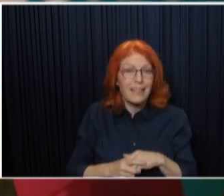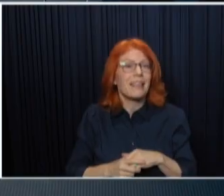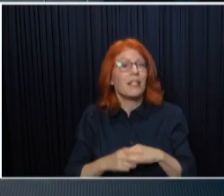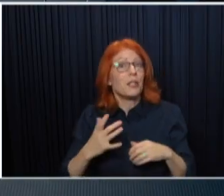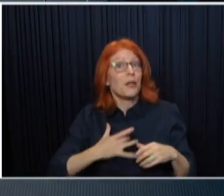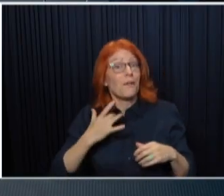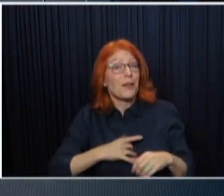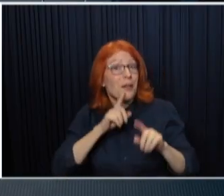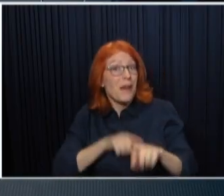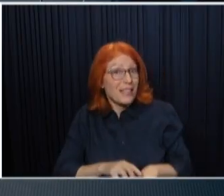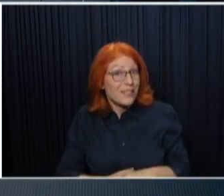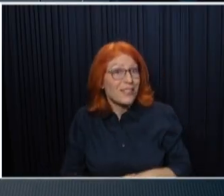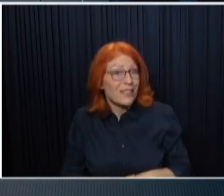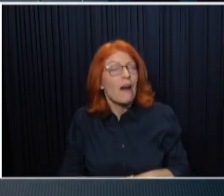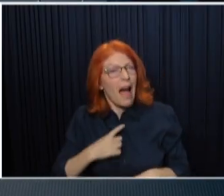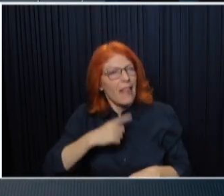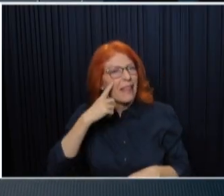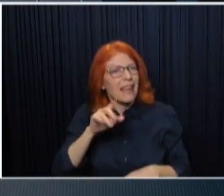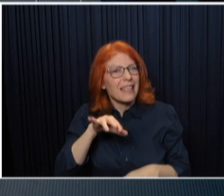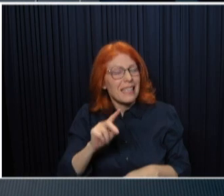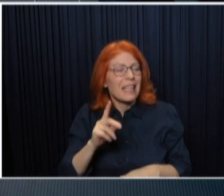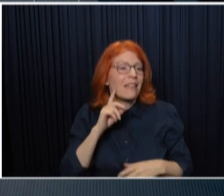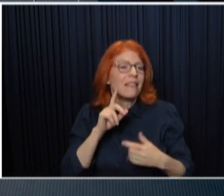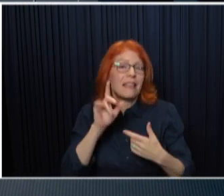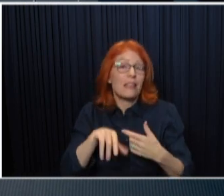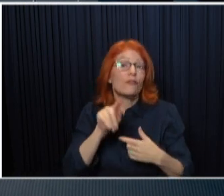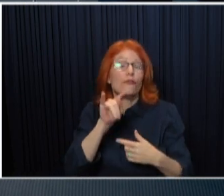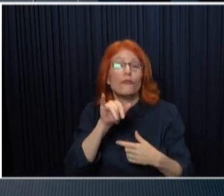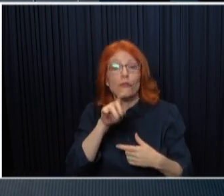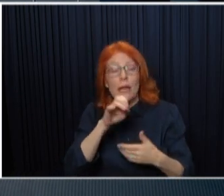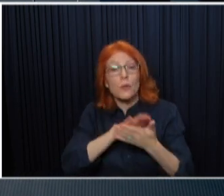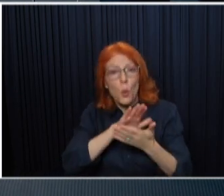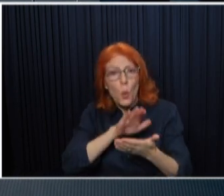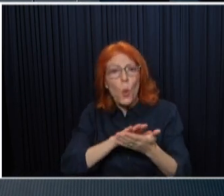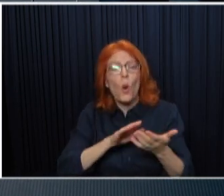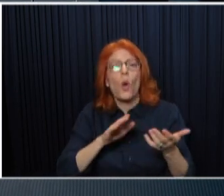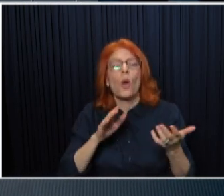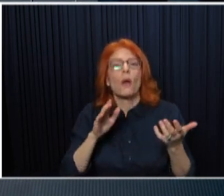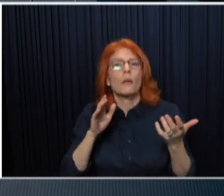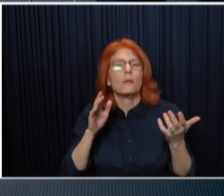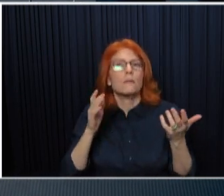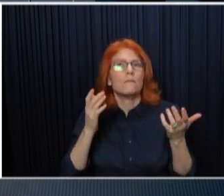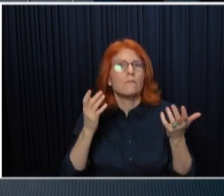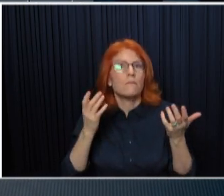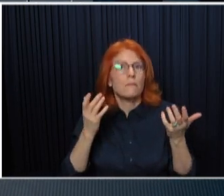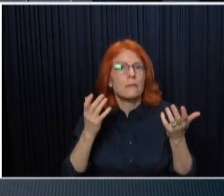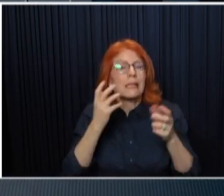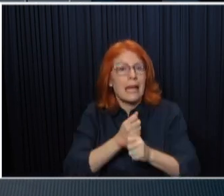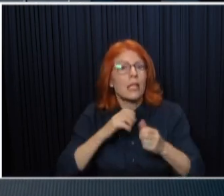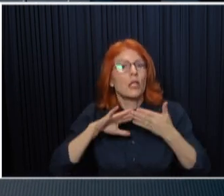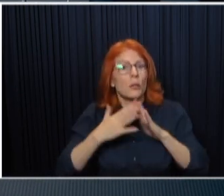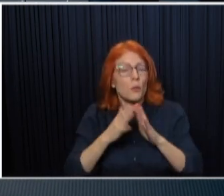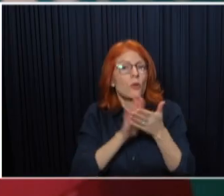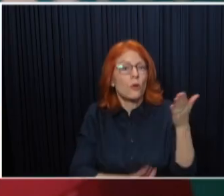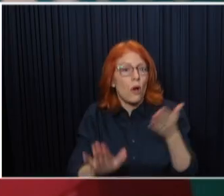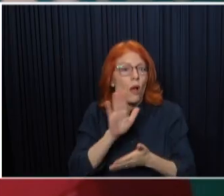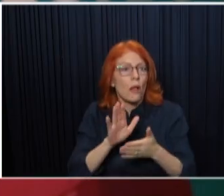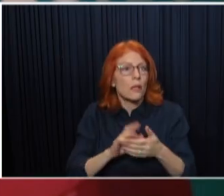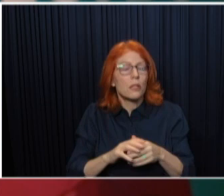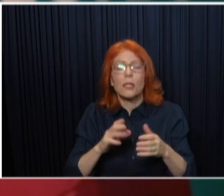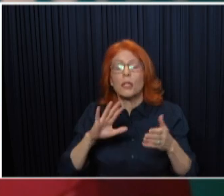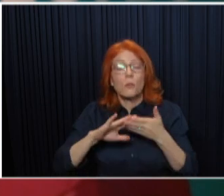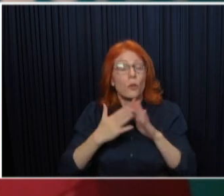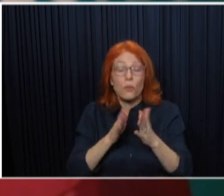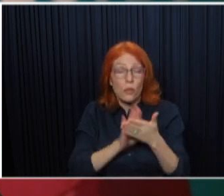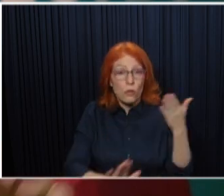you feel you answered my question? Okay, I think I did. That's trade. All right. That's trade schools. That's getting community colleges. Community